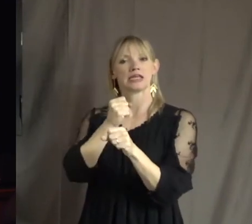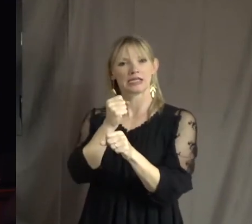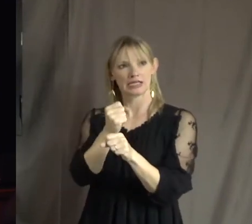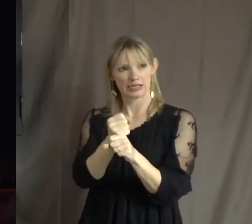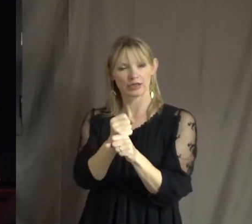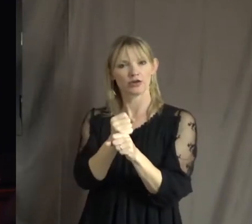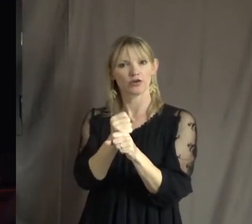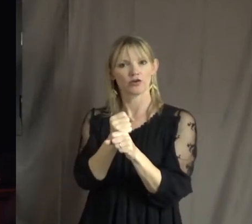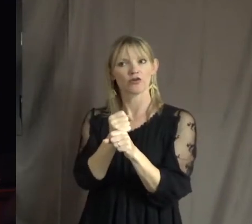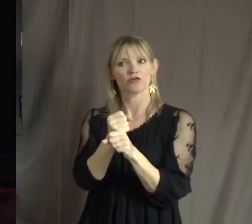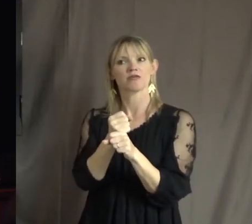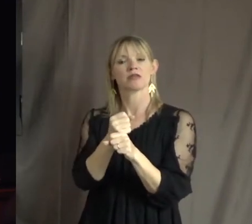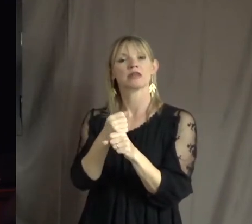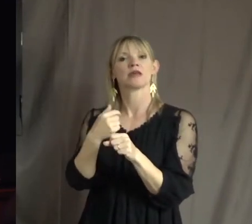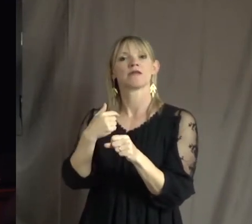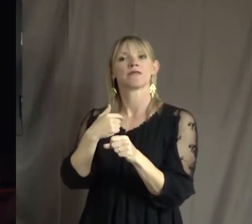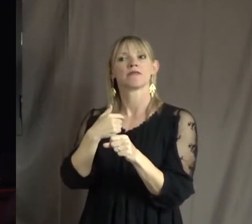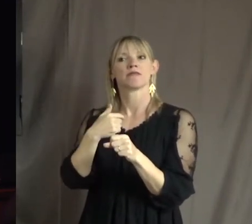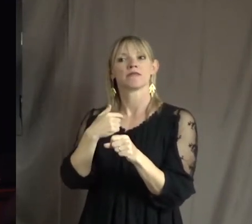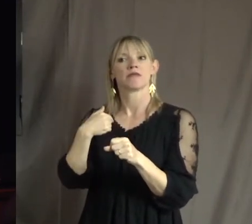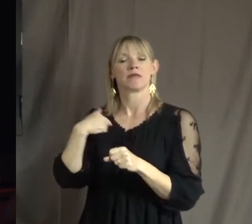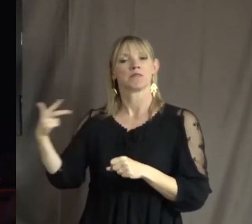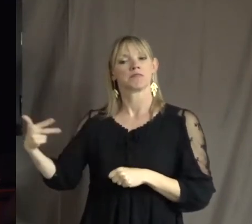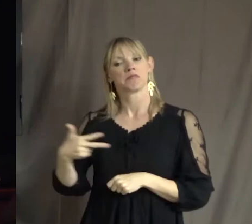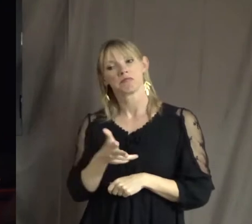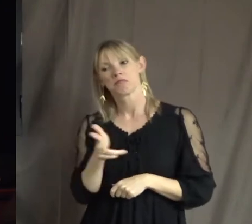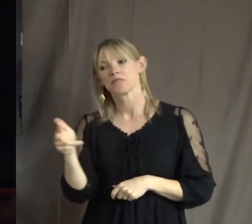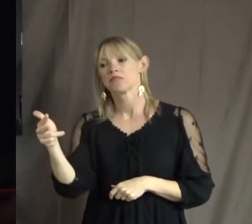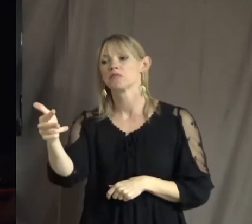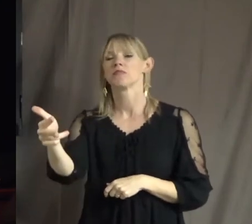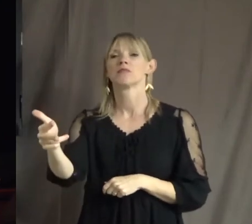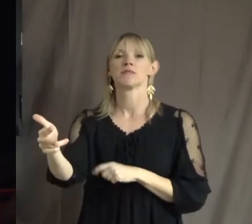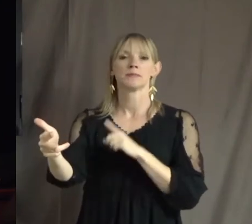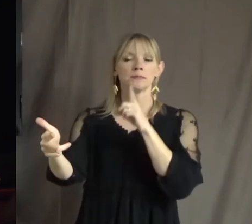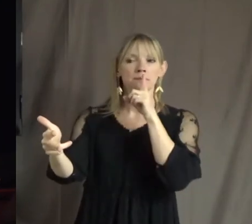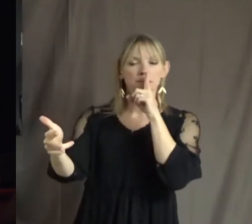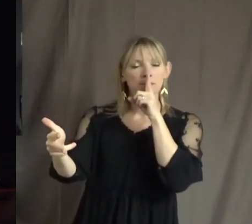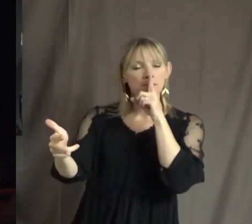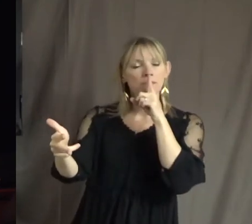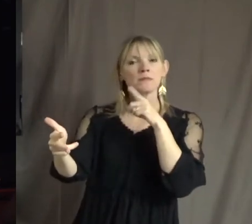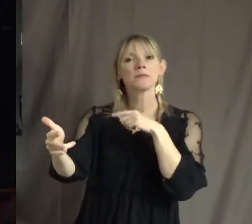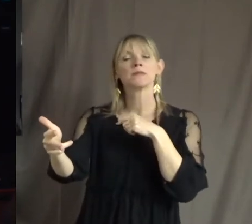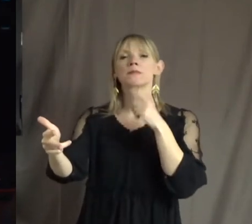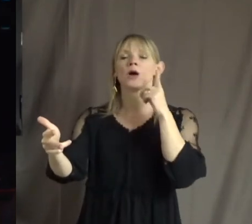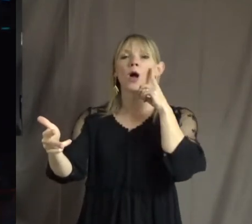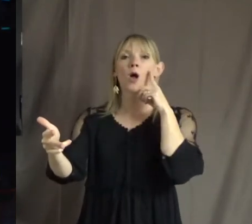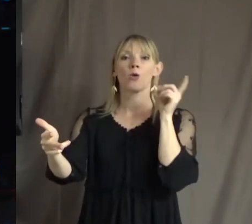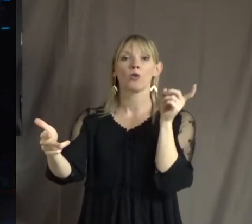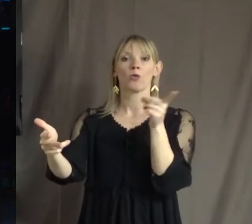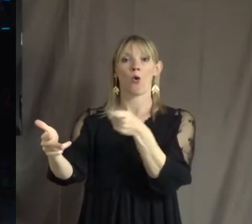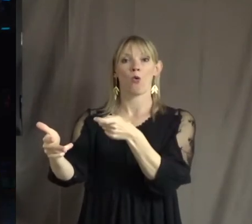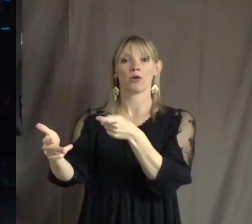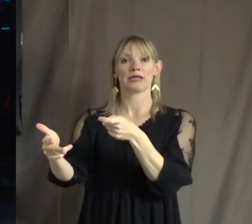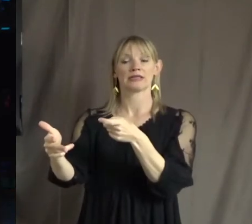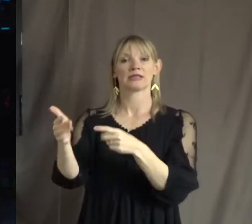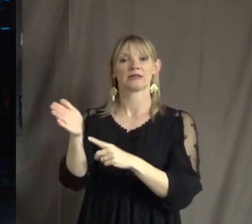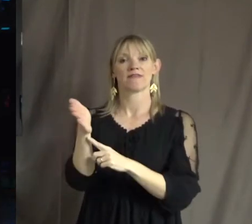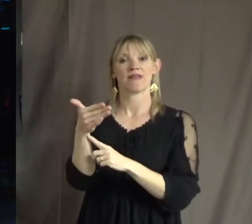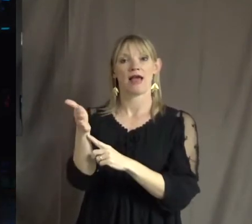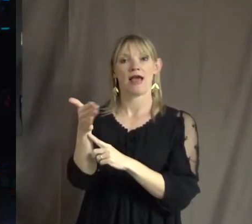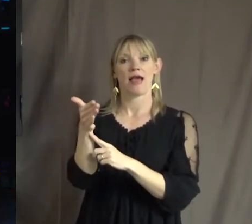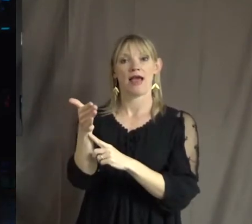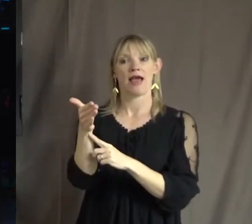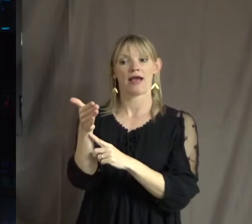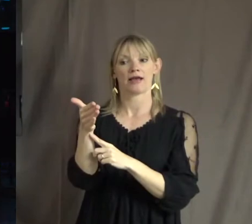some reason, I pulled in over there to be quiet, and I noticed a little flag next